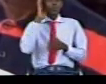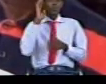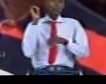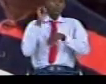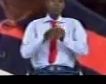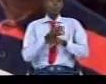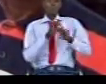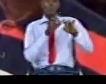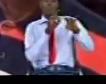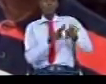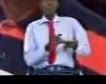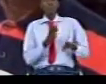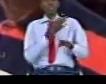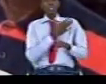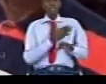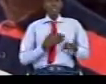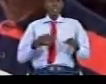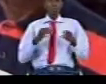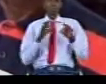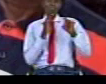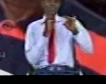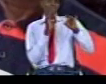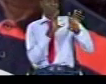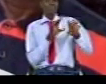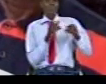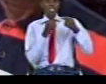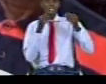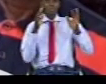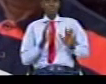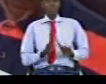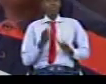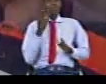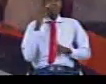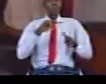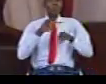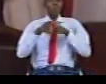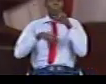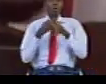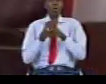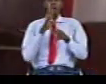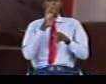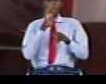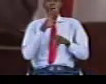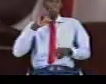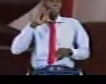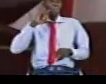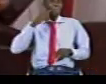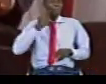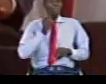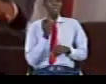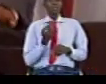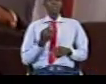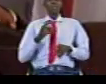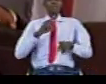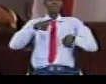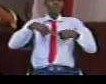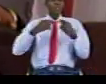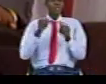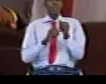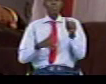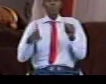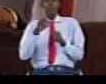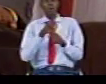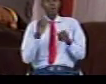hatred and hostility. You know, the people of the world, they're bitter. They're bitter. They're going about, they're pregnant with hatred and